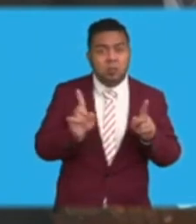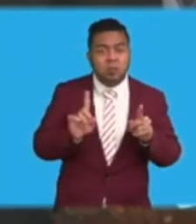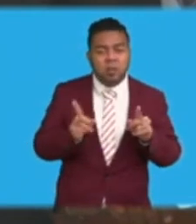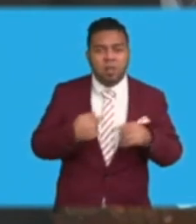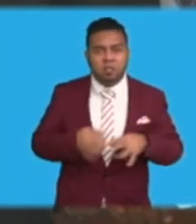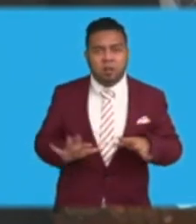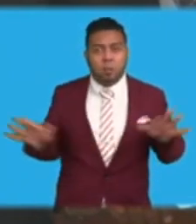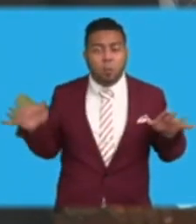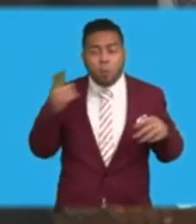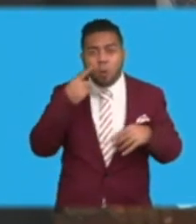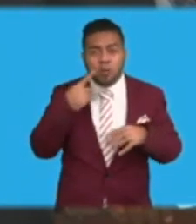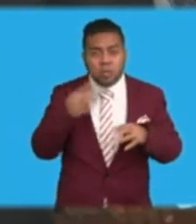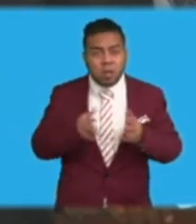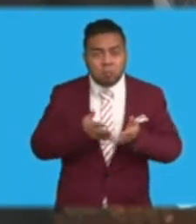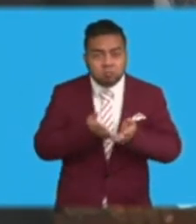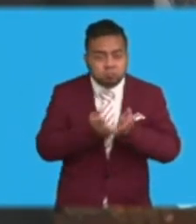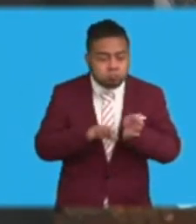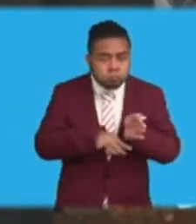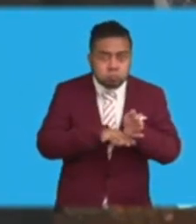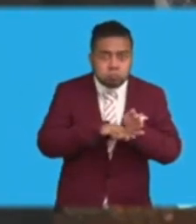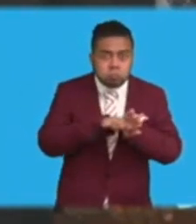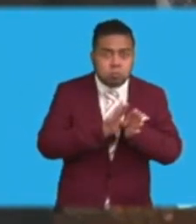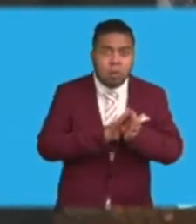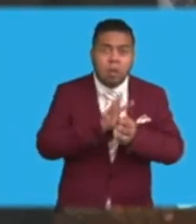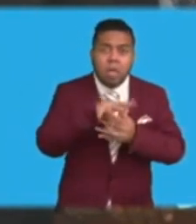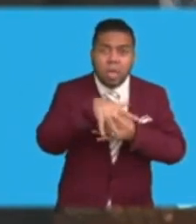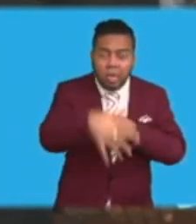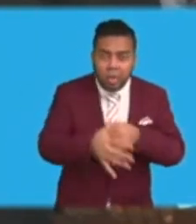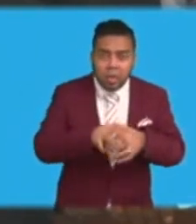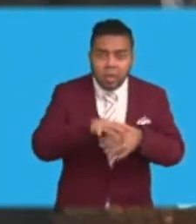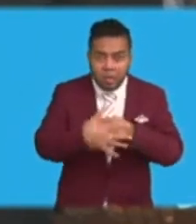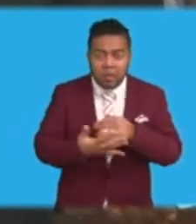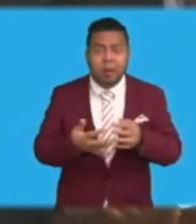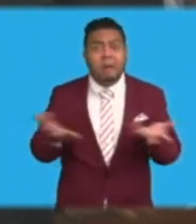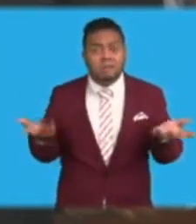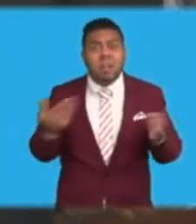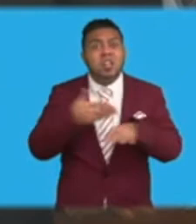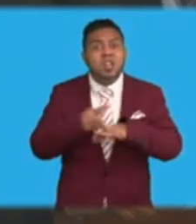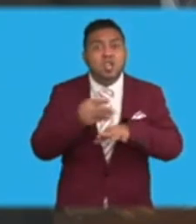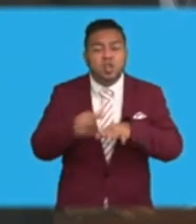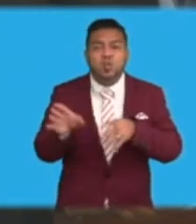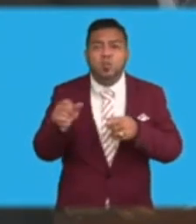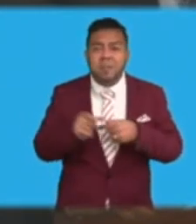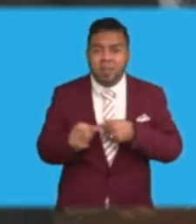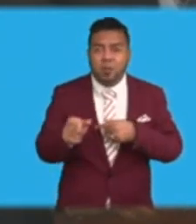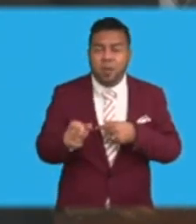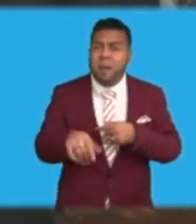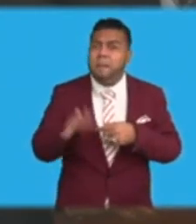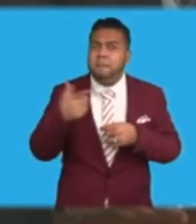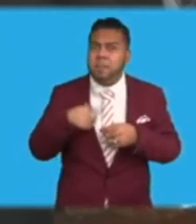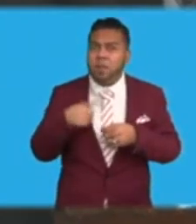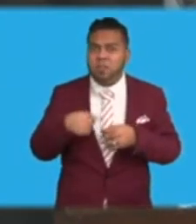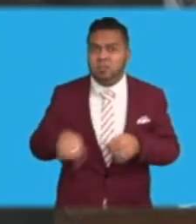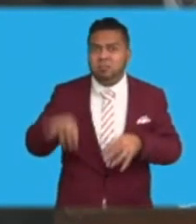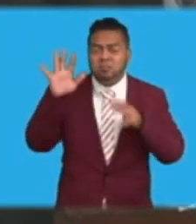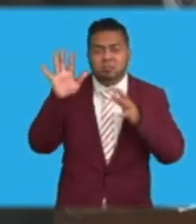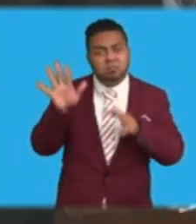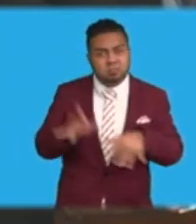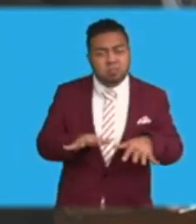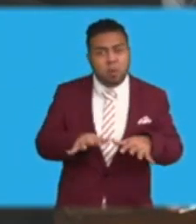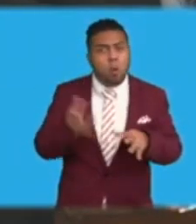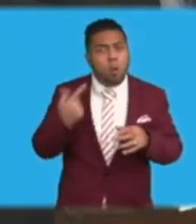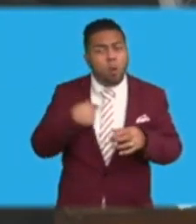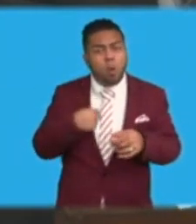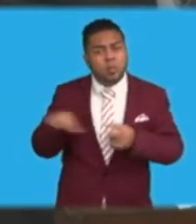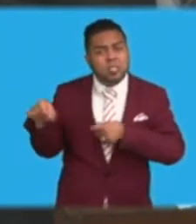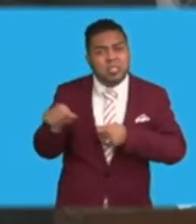of spillways or waterways, or water making new pathways due to sudden increases in volume or its speed of